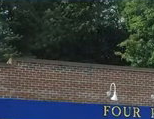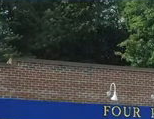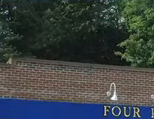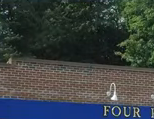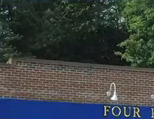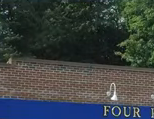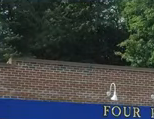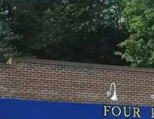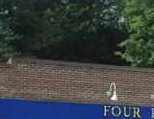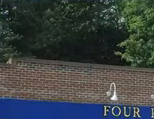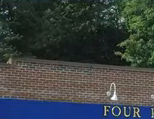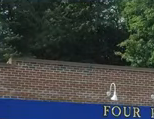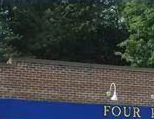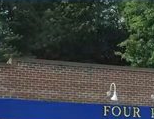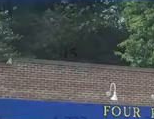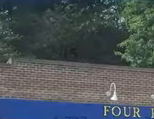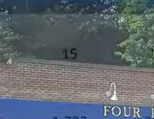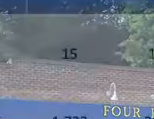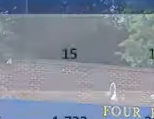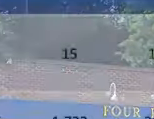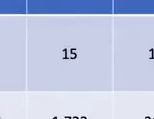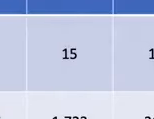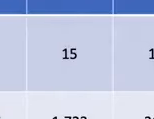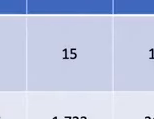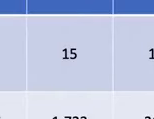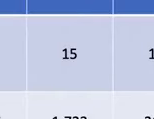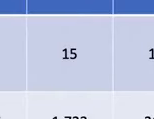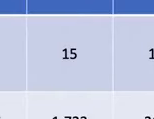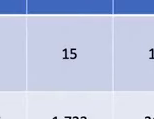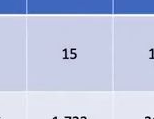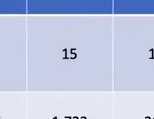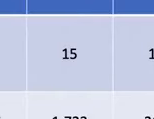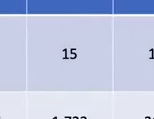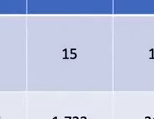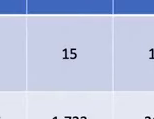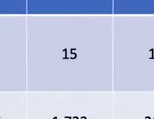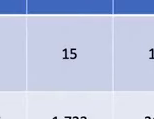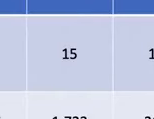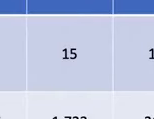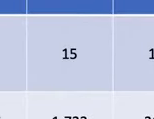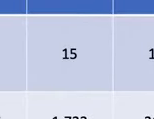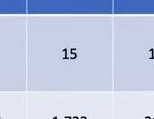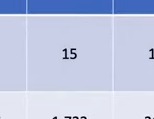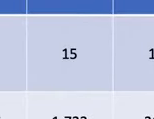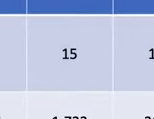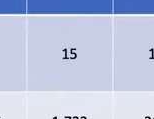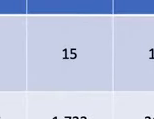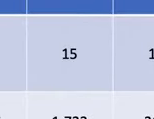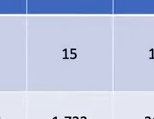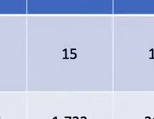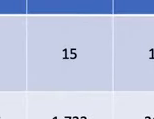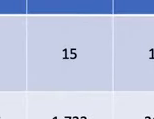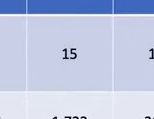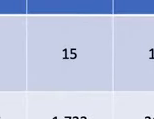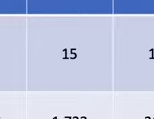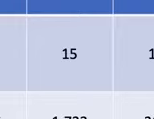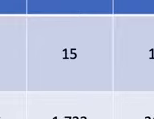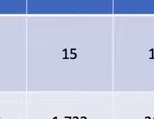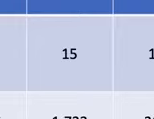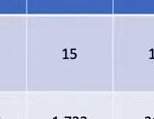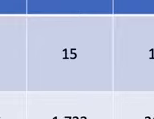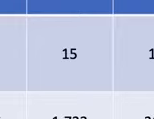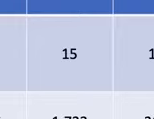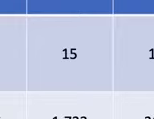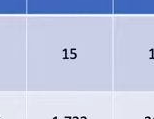notes there. And one last check-in before we turn to the overnight numbers. That's one more look at the progress being made by the Department